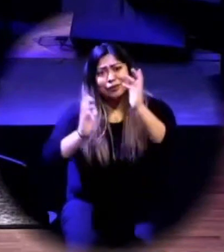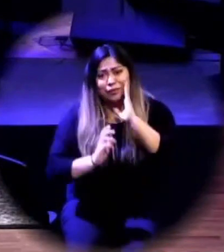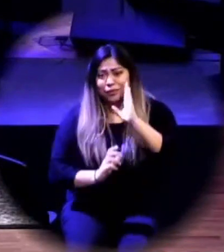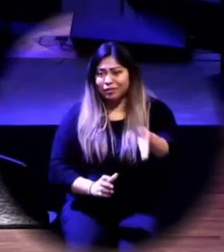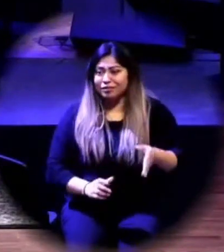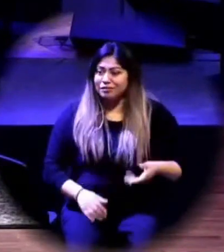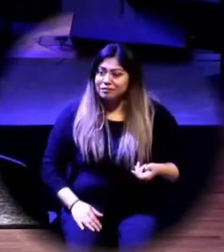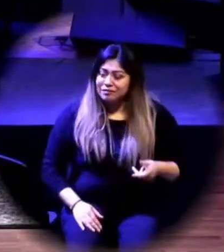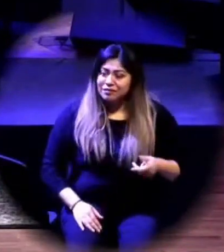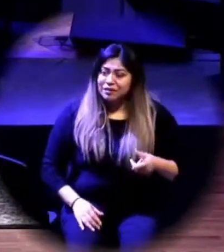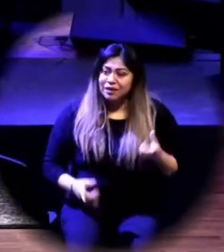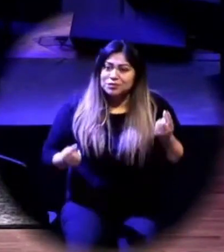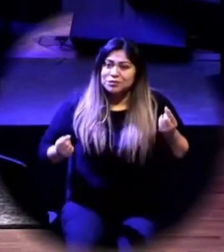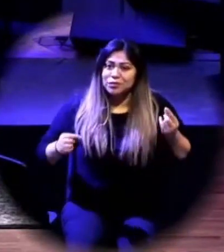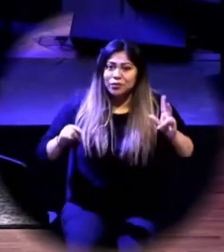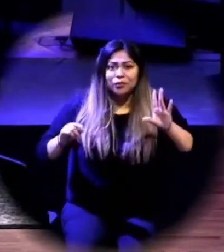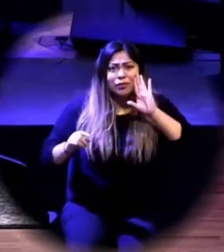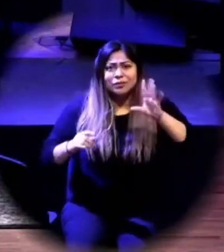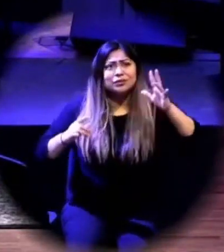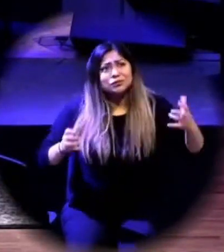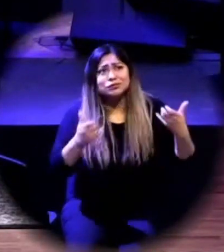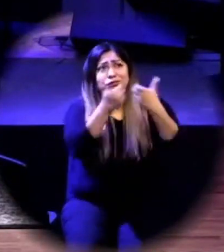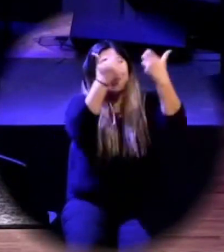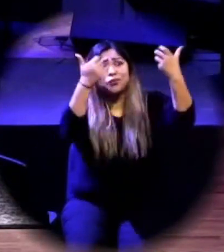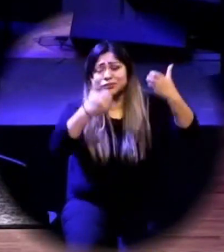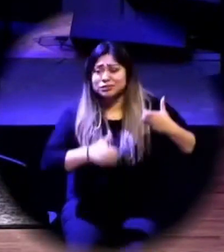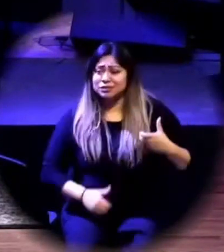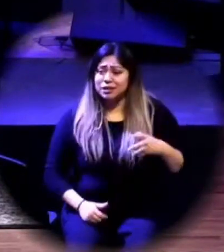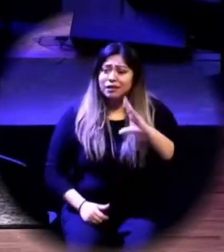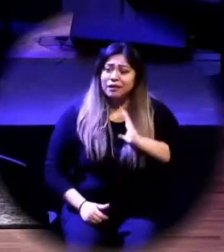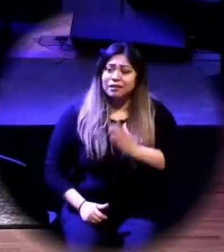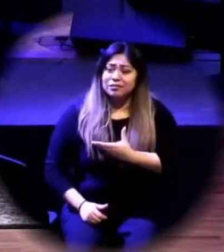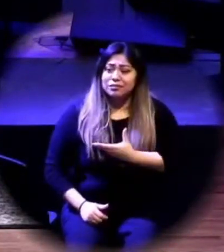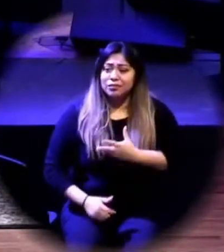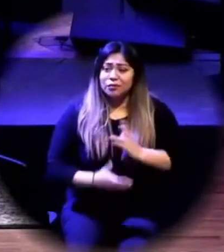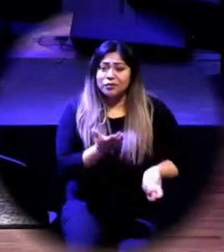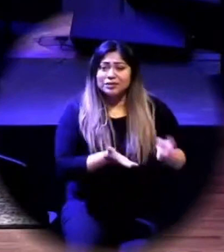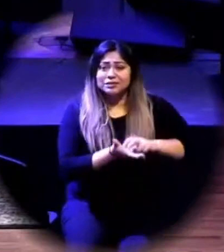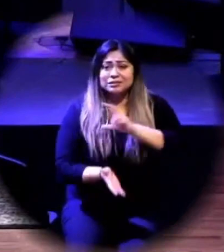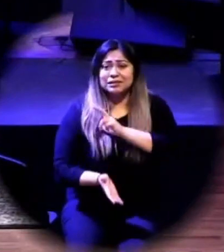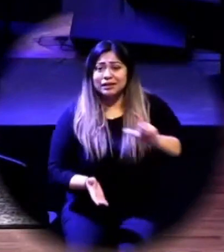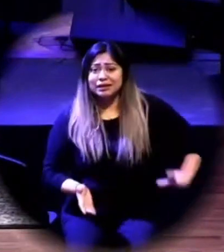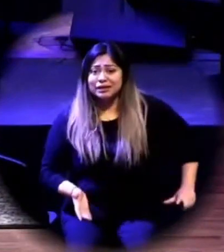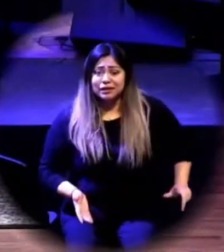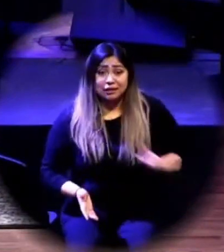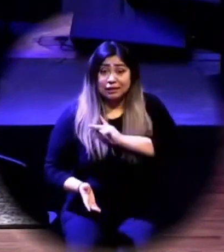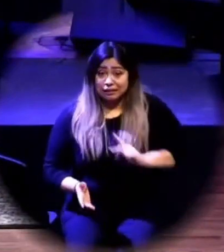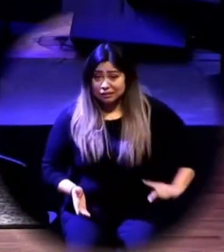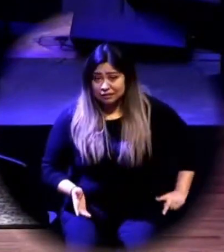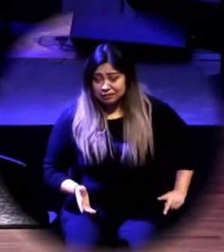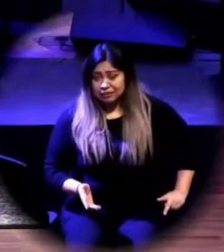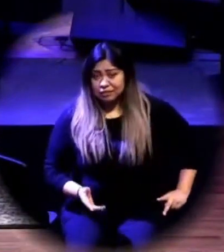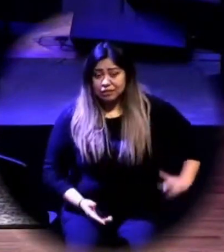toast our risen King. Amen. We will toast our risen King because